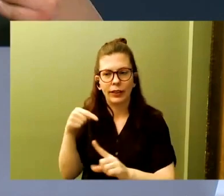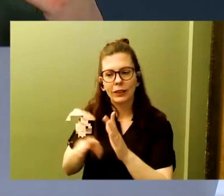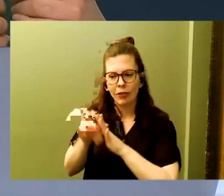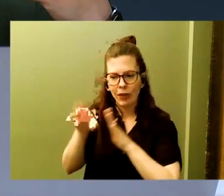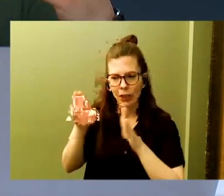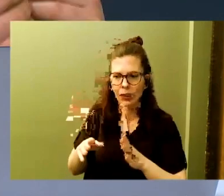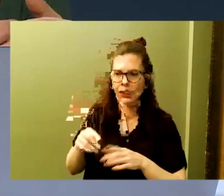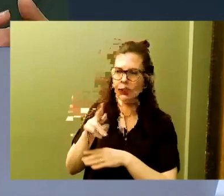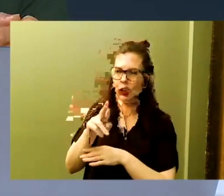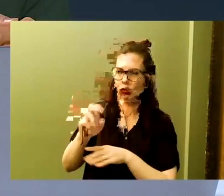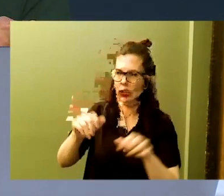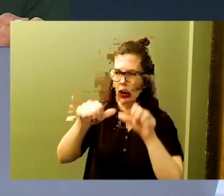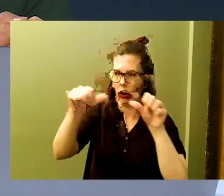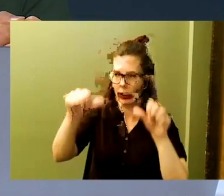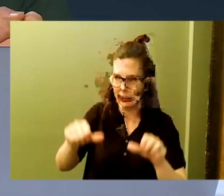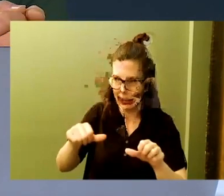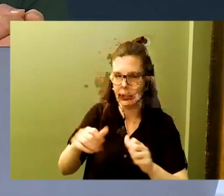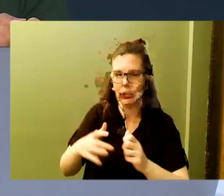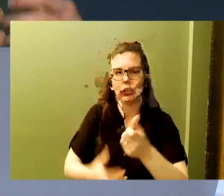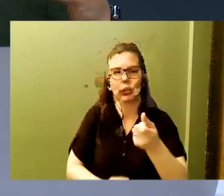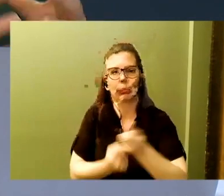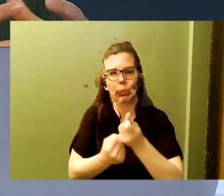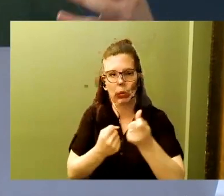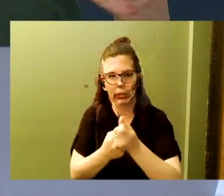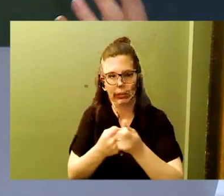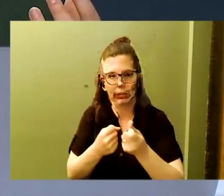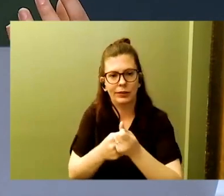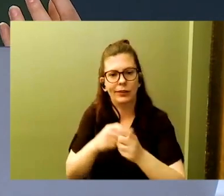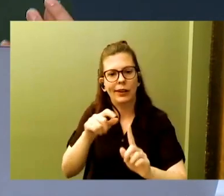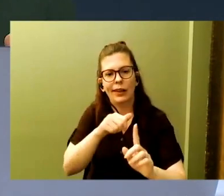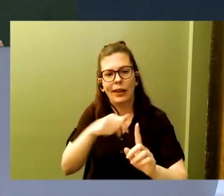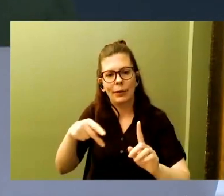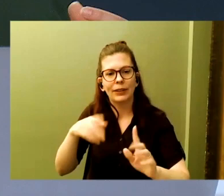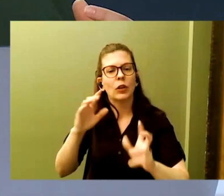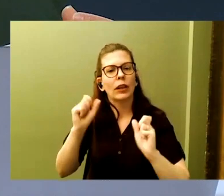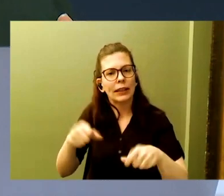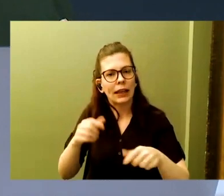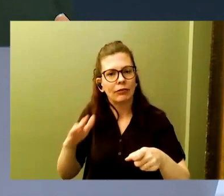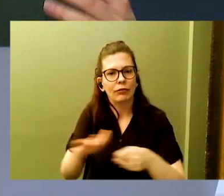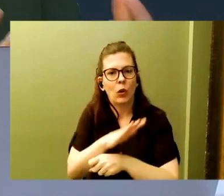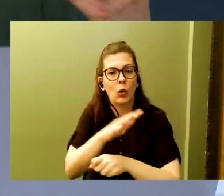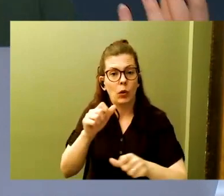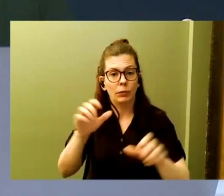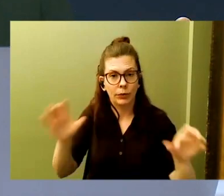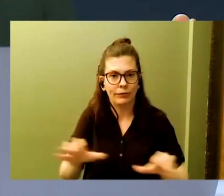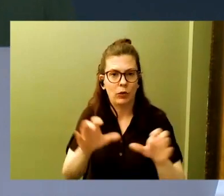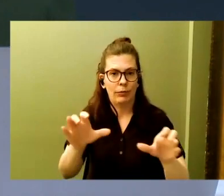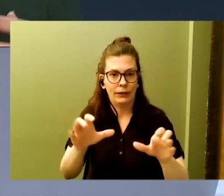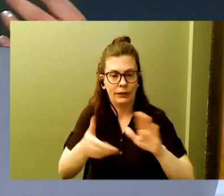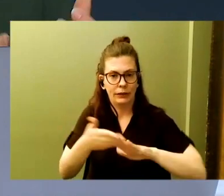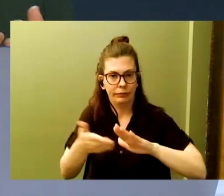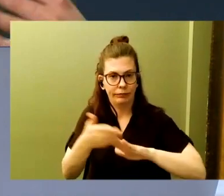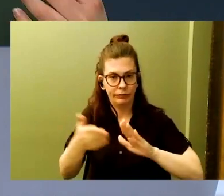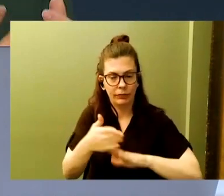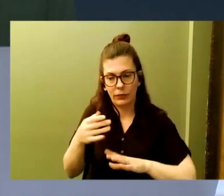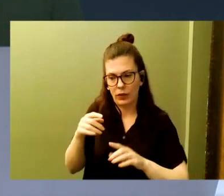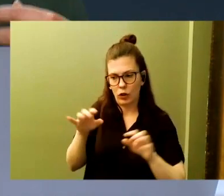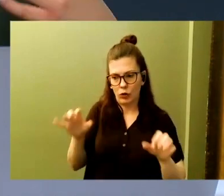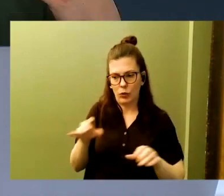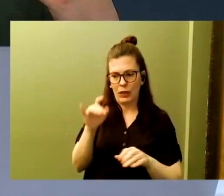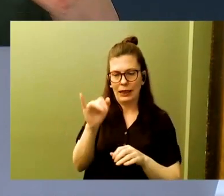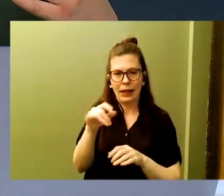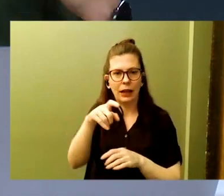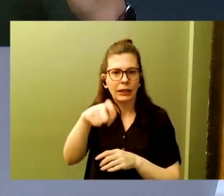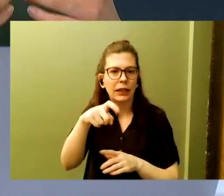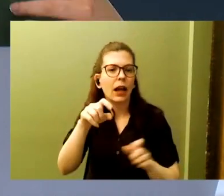re-architect and be able to support native Apple Silicon to be able to get full performance. And to be able to do that, you need the ability